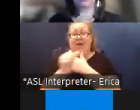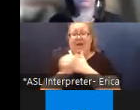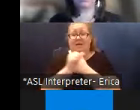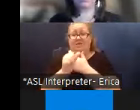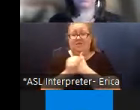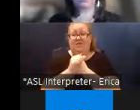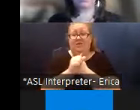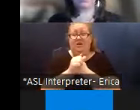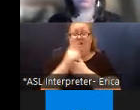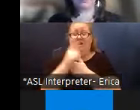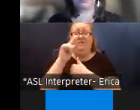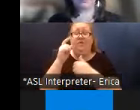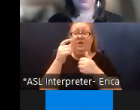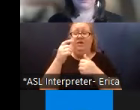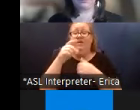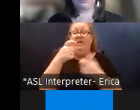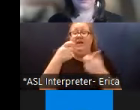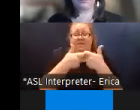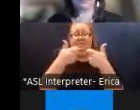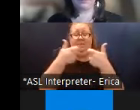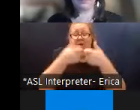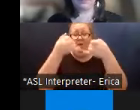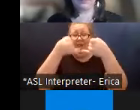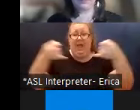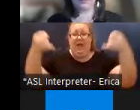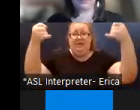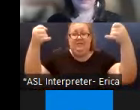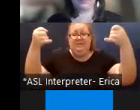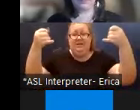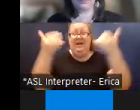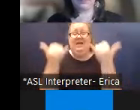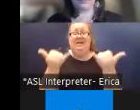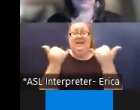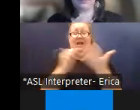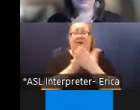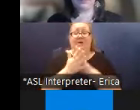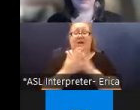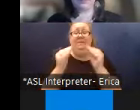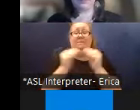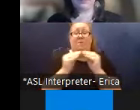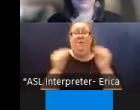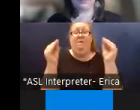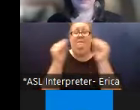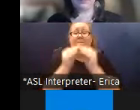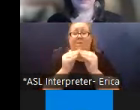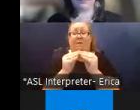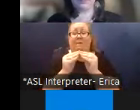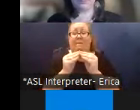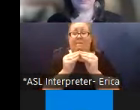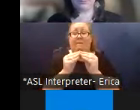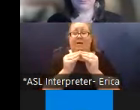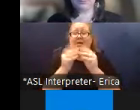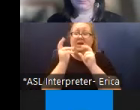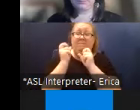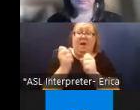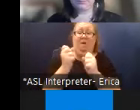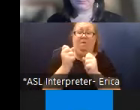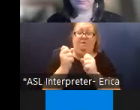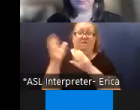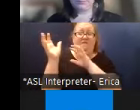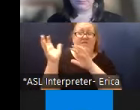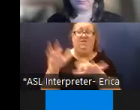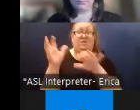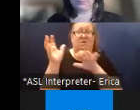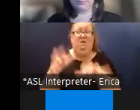the power lines, especially now that we're getting more and more powerful storms, you know,